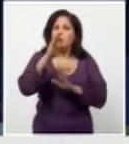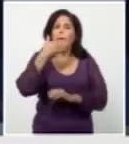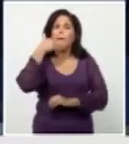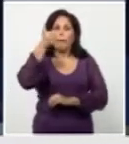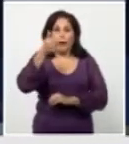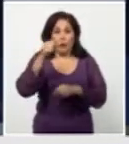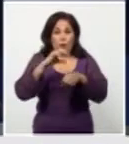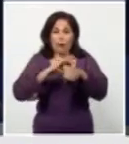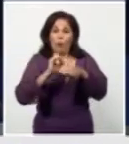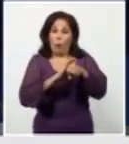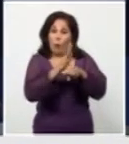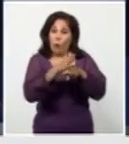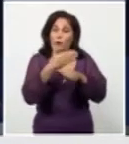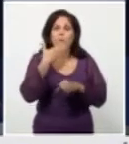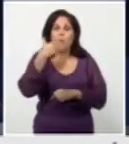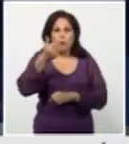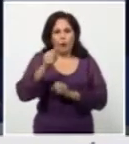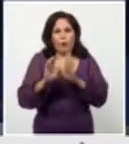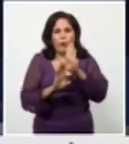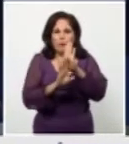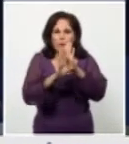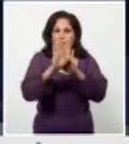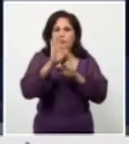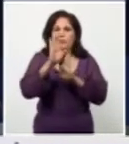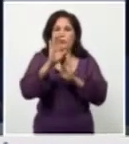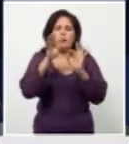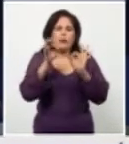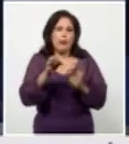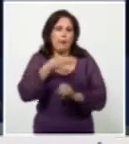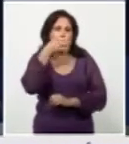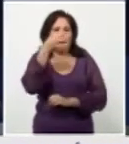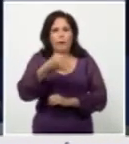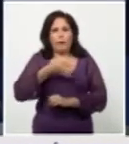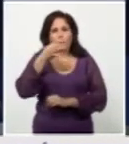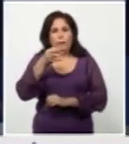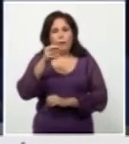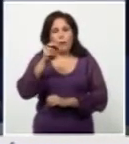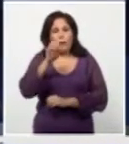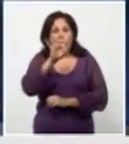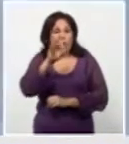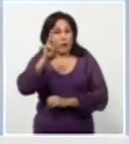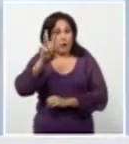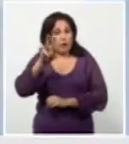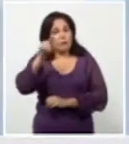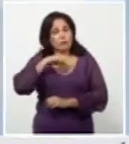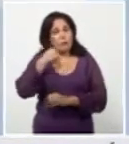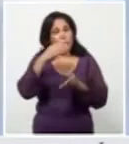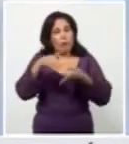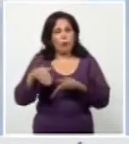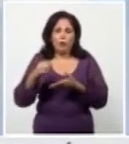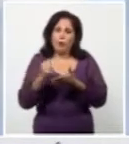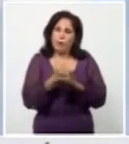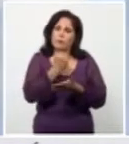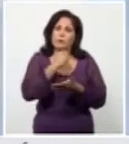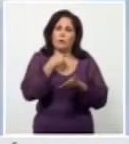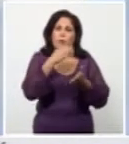of 83 people as a result of the disease in our country, and this represents a lethality